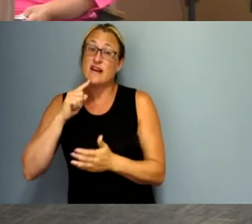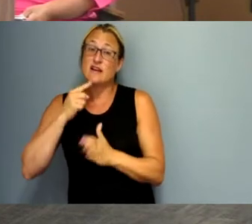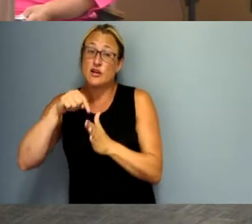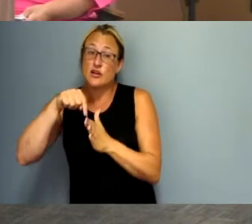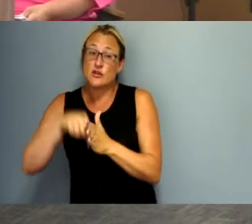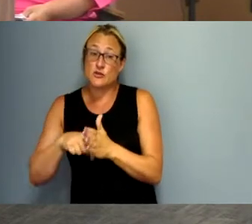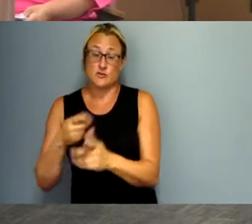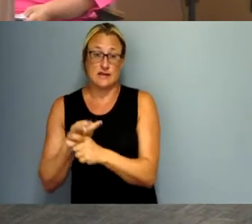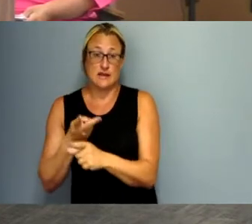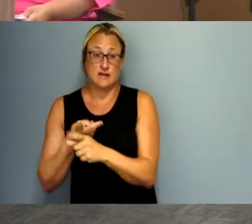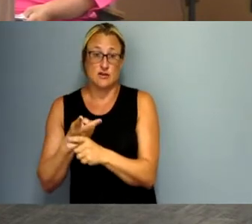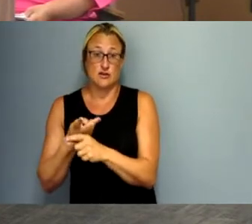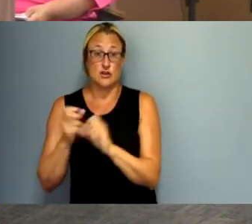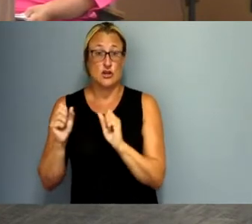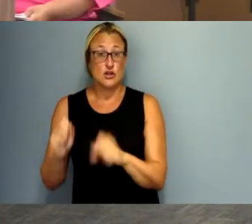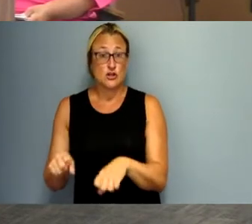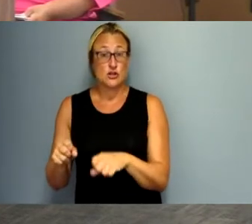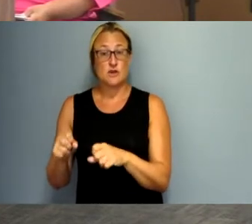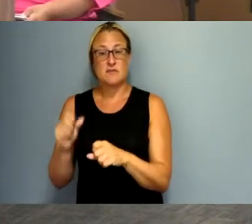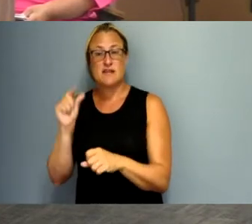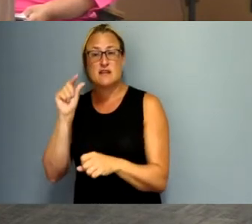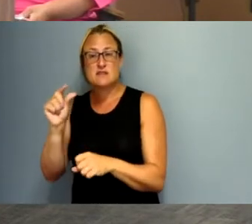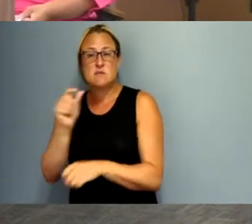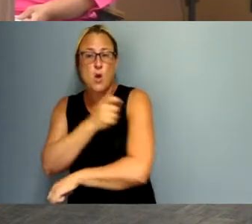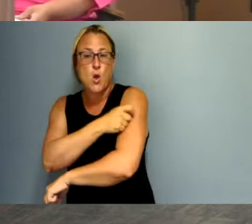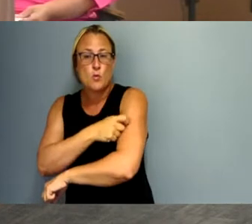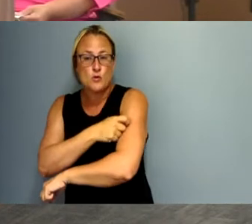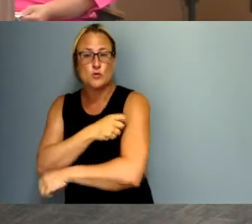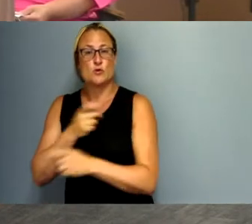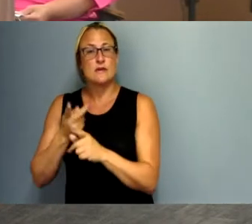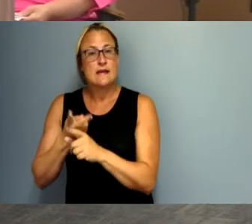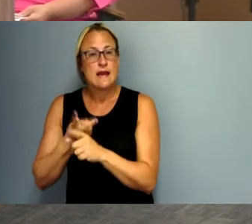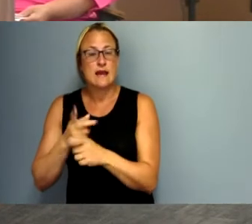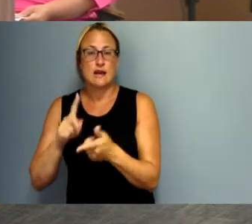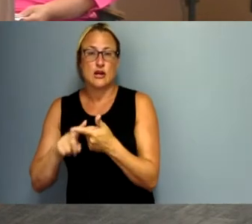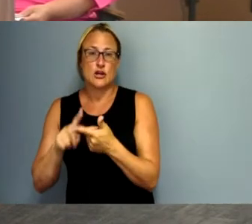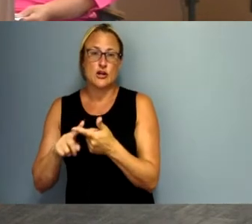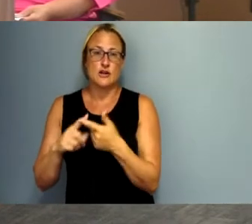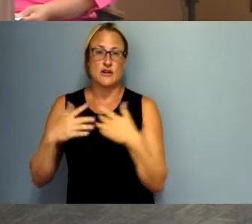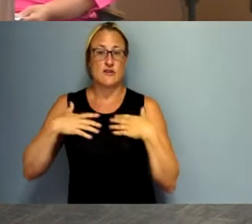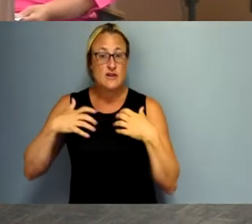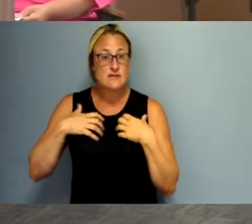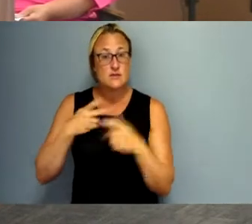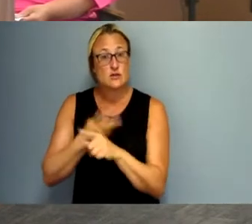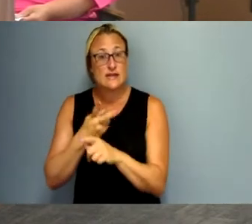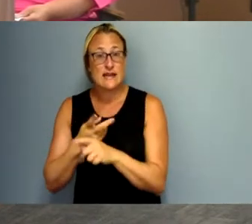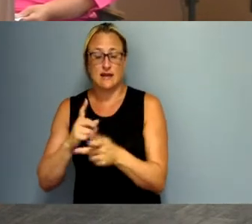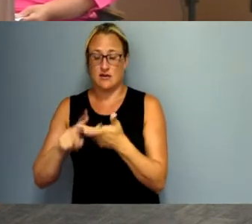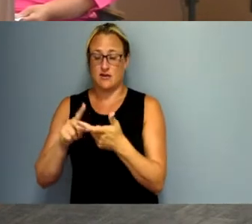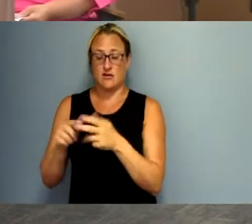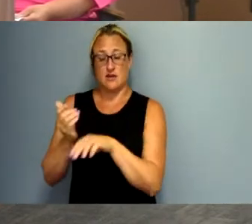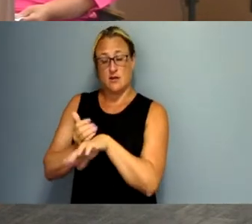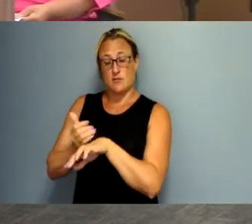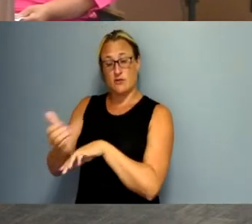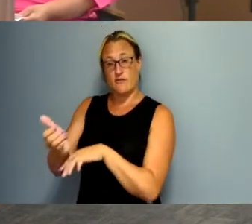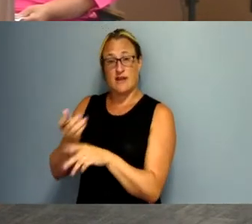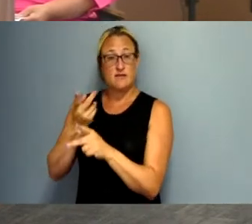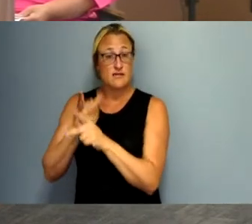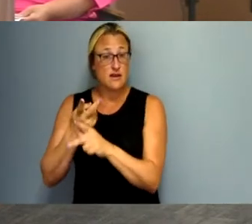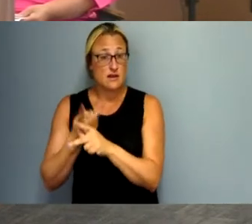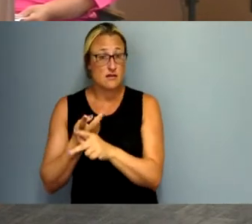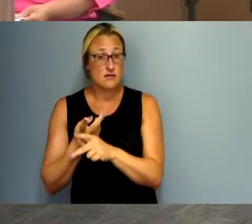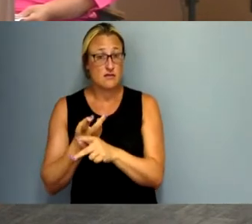includes but is not limited to small wound care, respiratory treatment, preventative care, which has a focus on simple interventions, and